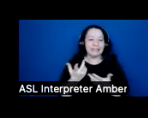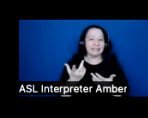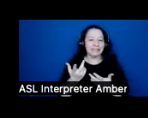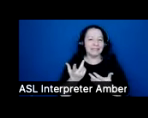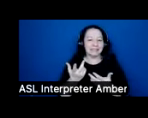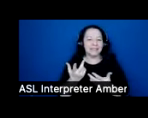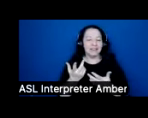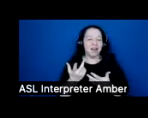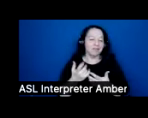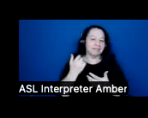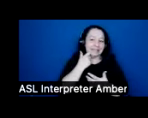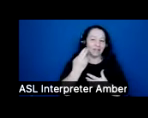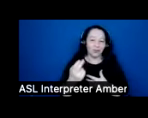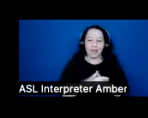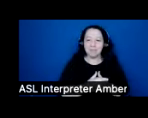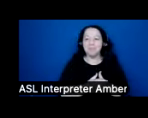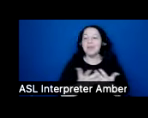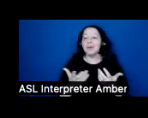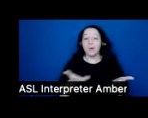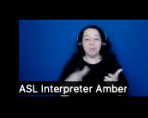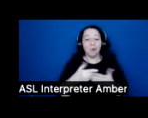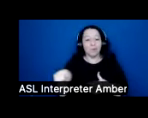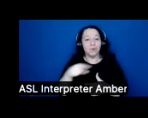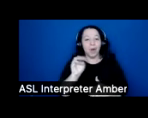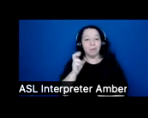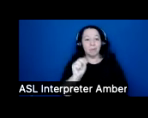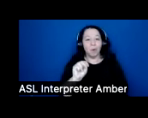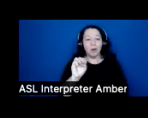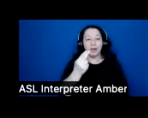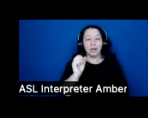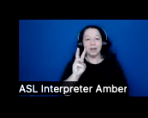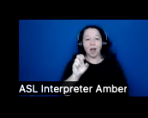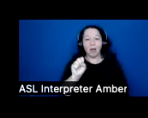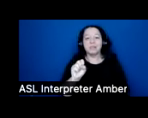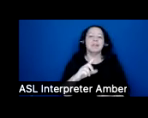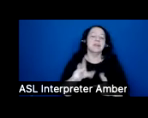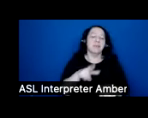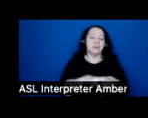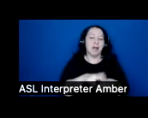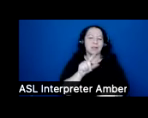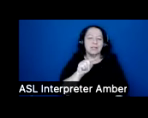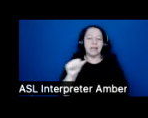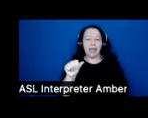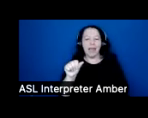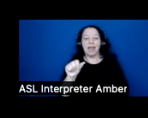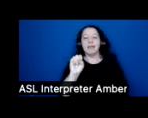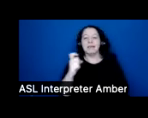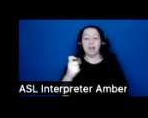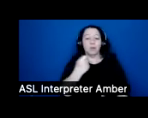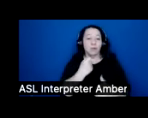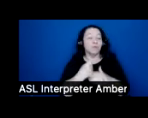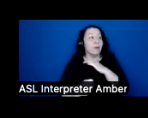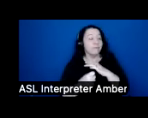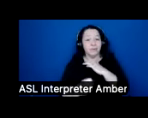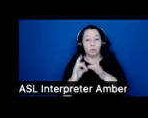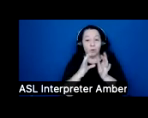to you all. I'm Morgan Hawes. I'm the National TTA Sex Trafficking Program Coordinator for MUSAC, and it's an honor for me to